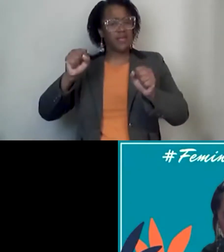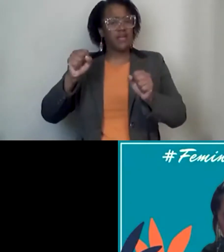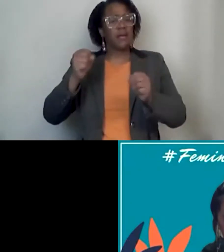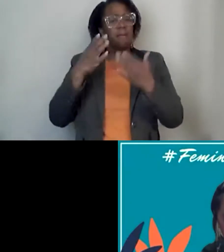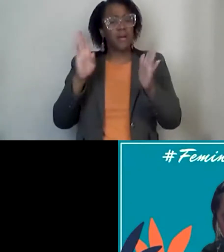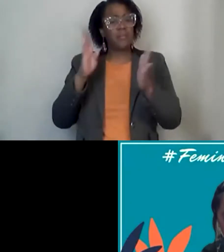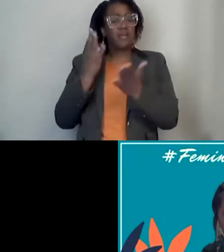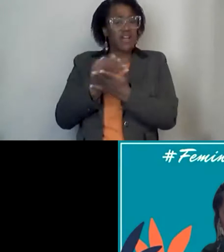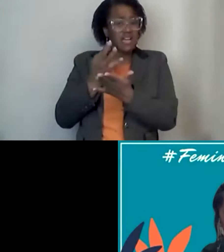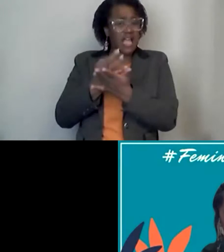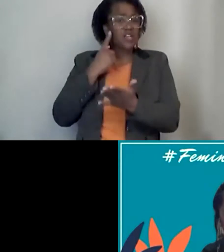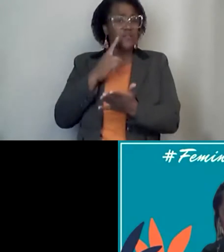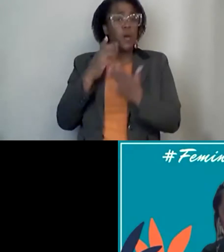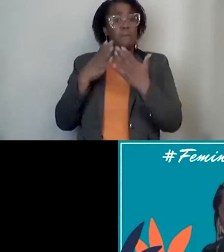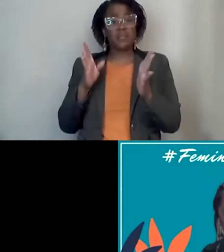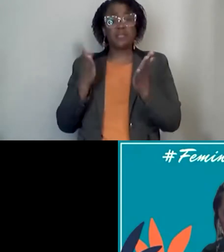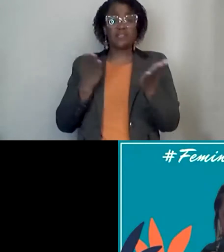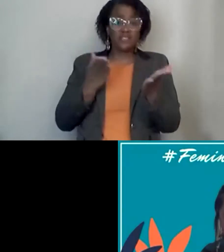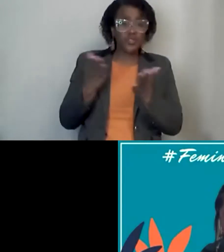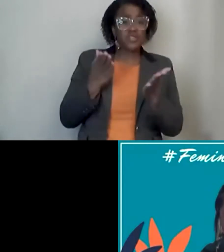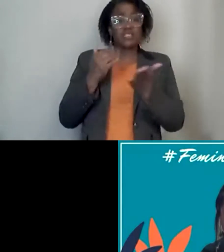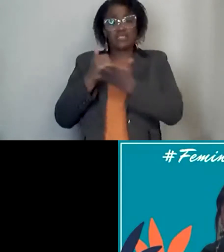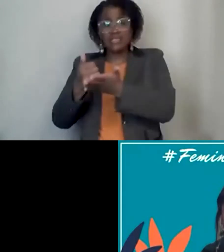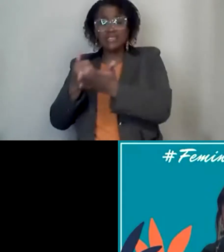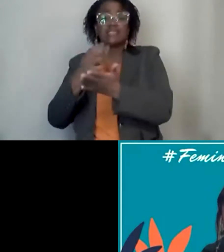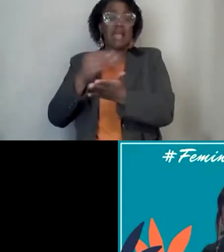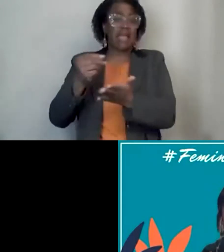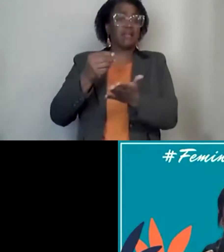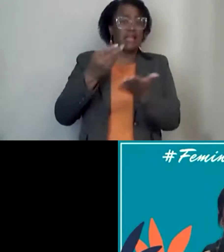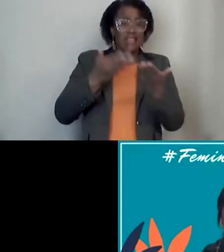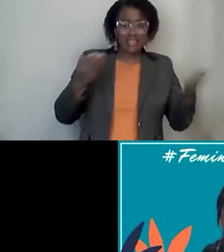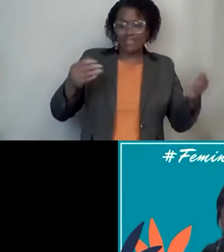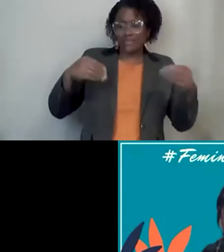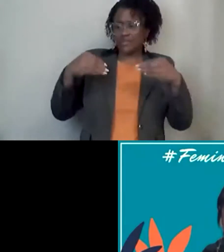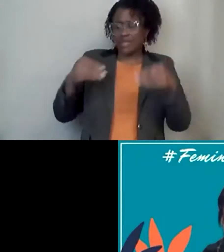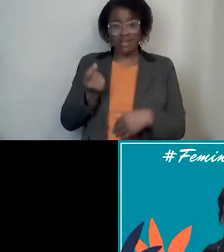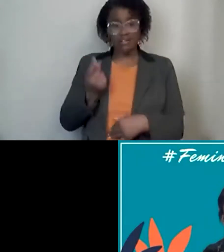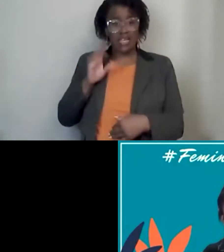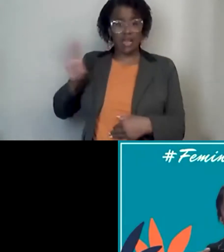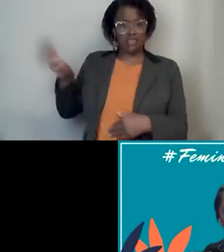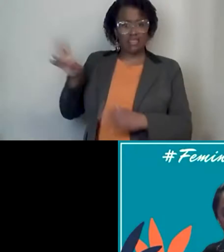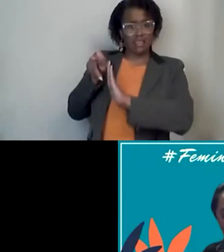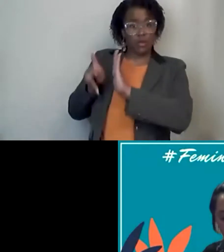public services, and for public goods, and really identifying how these privatization policies,